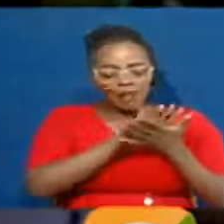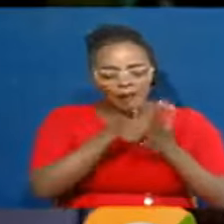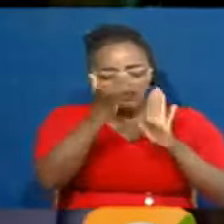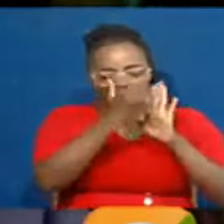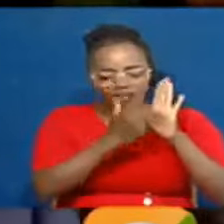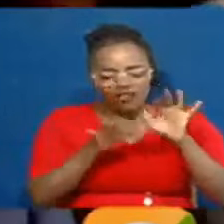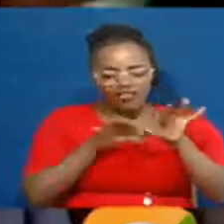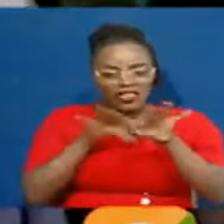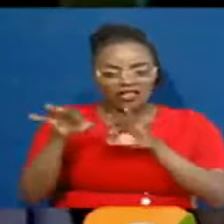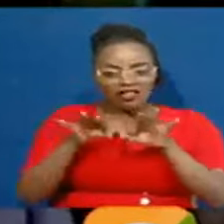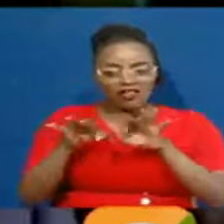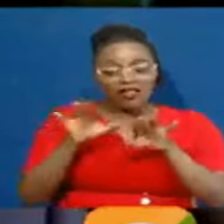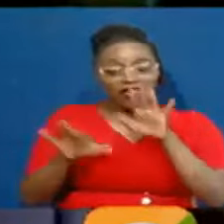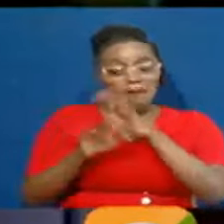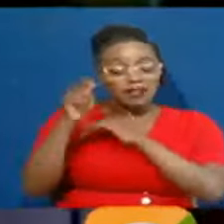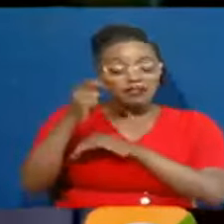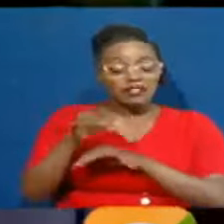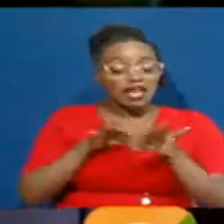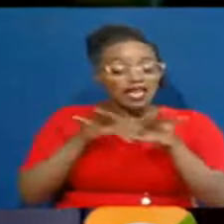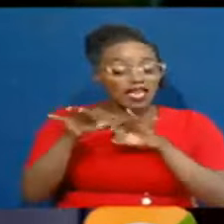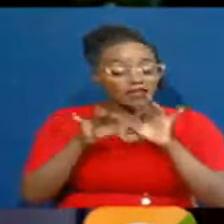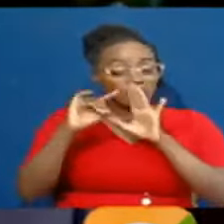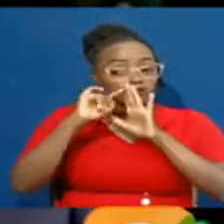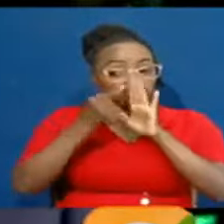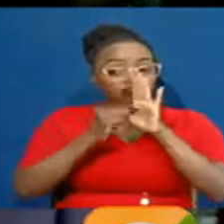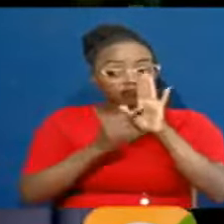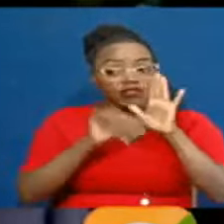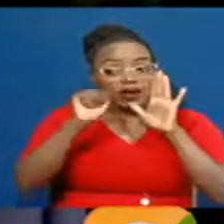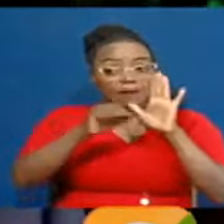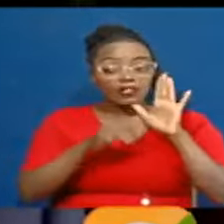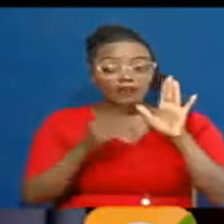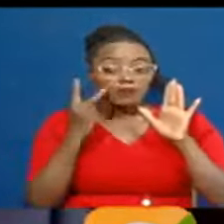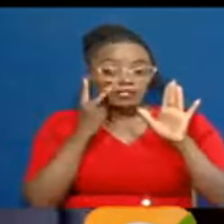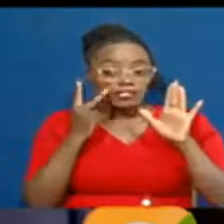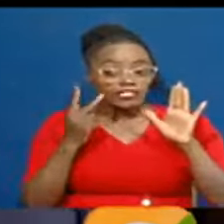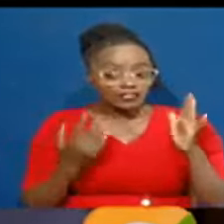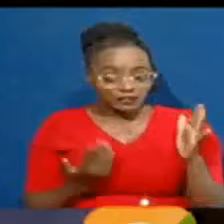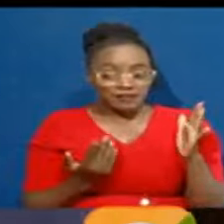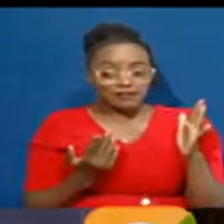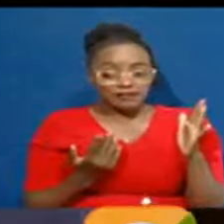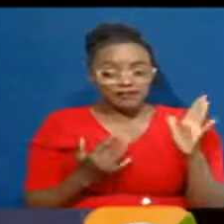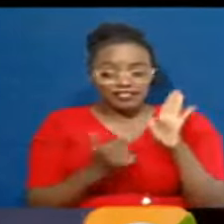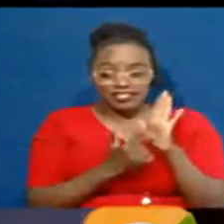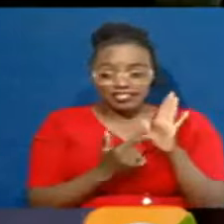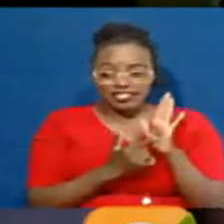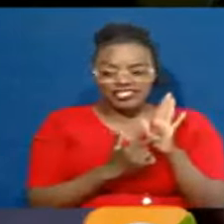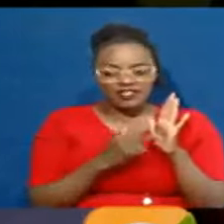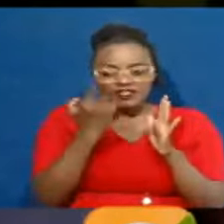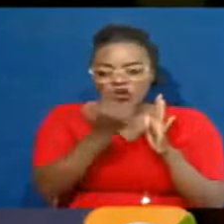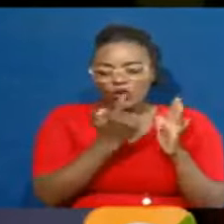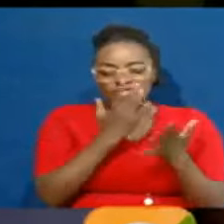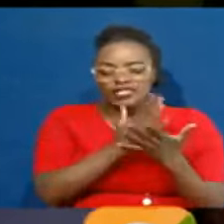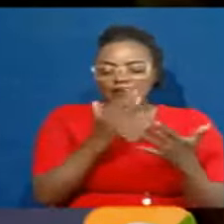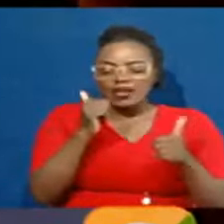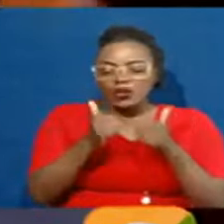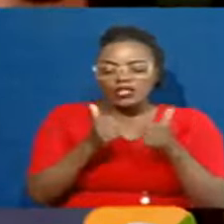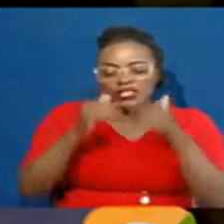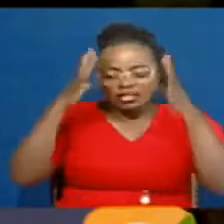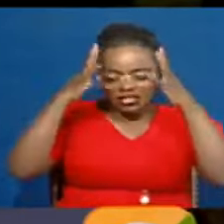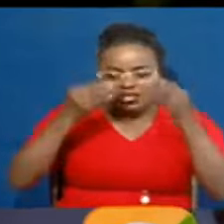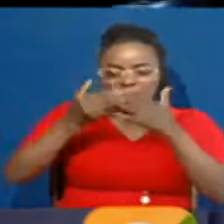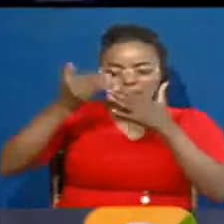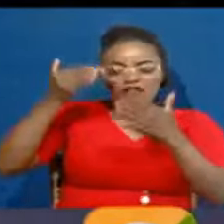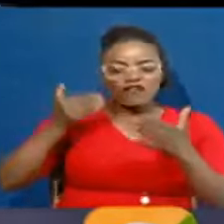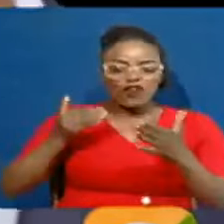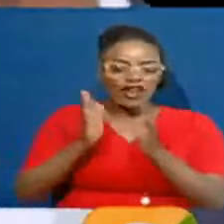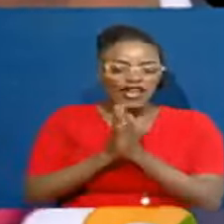the explanation that the Deputy President gave, you can actually see that this was actually just something predetermined, and it was